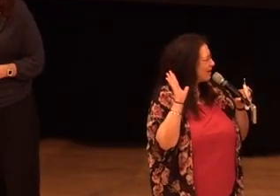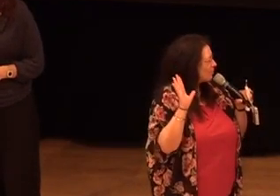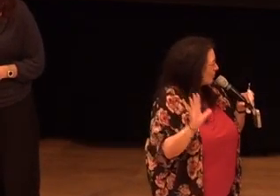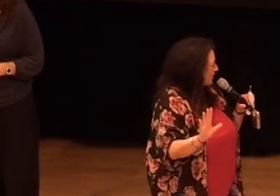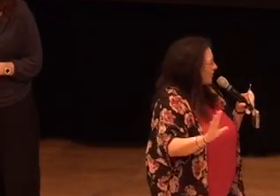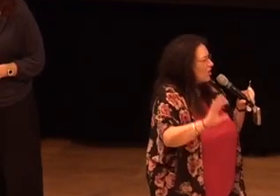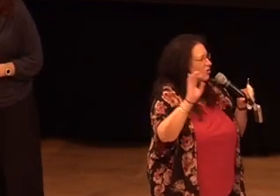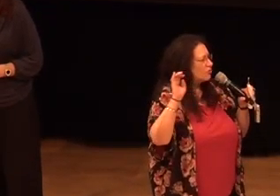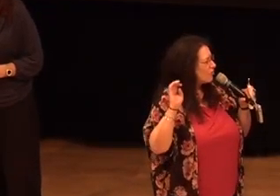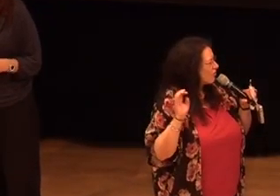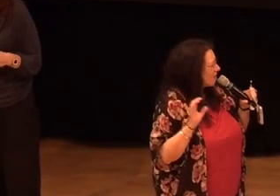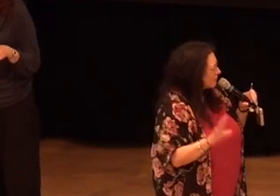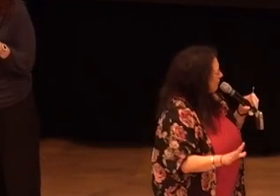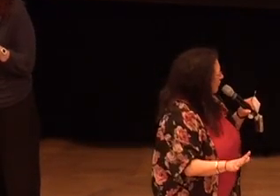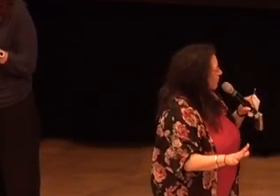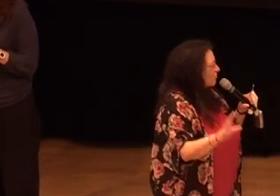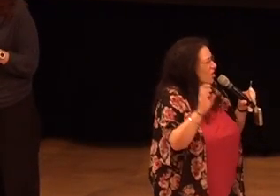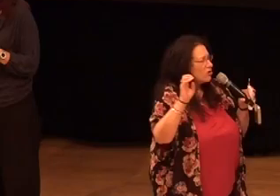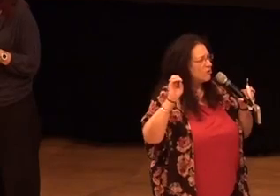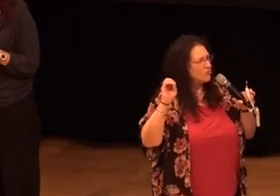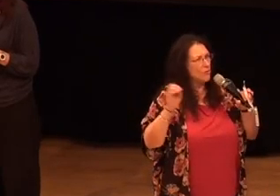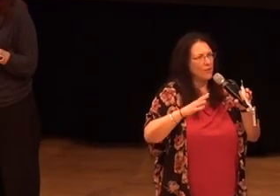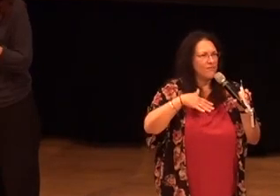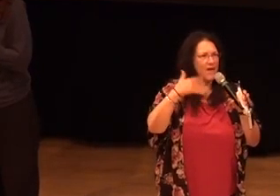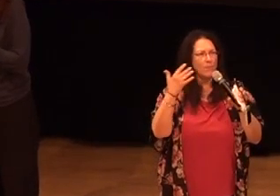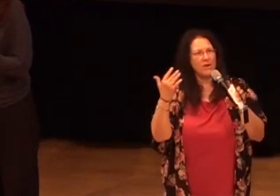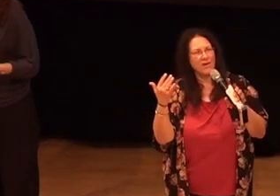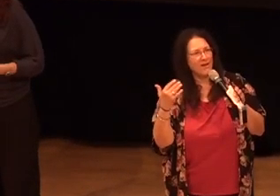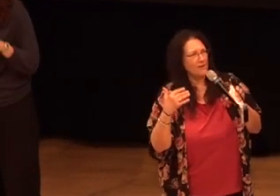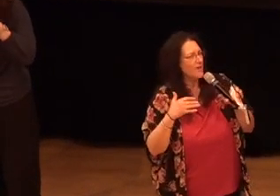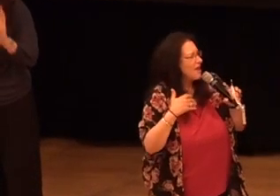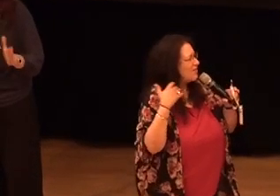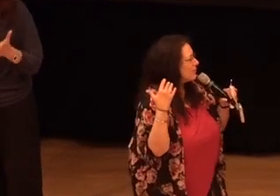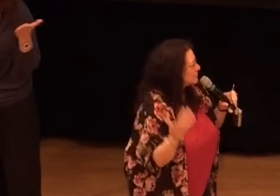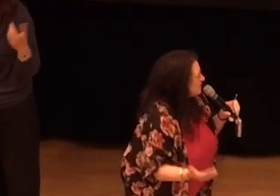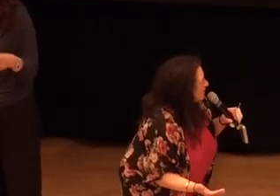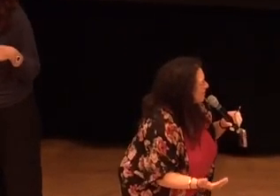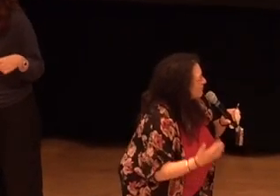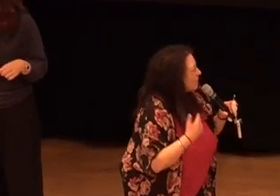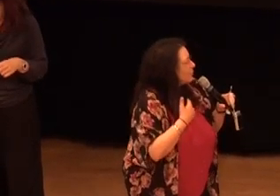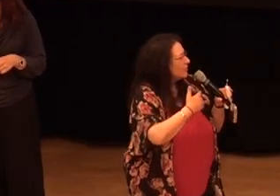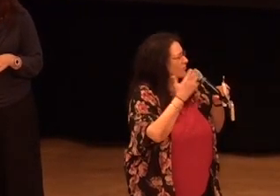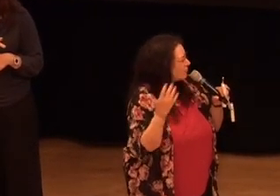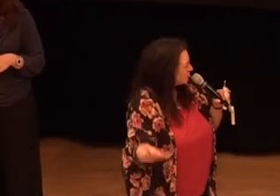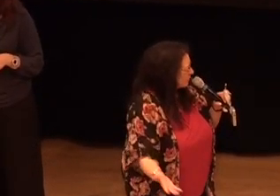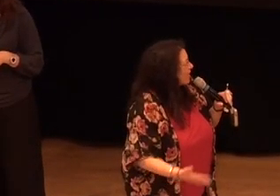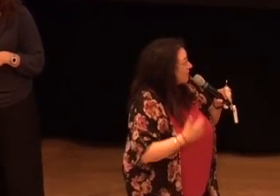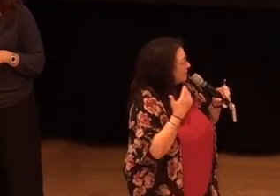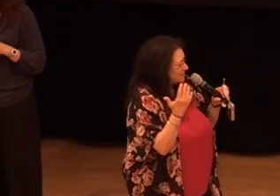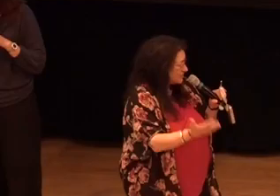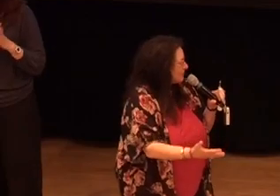You let the camera run. You showed archival footage. You showed the fabric of, and the mosaic of people with